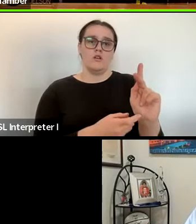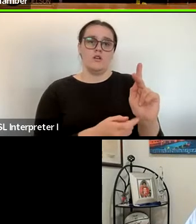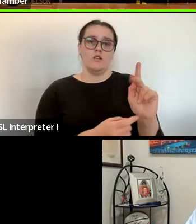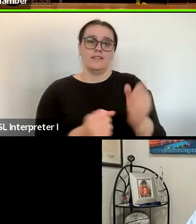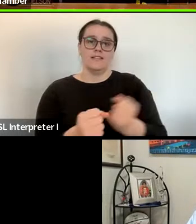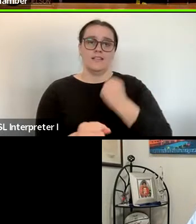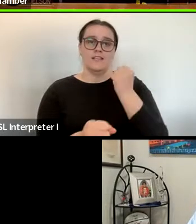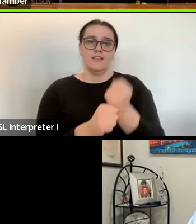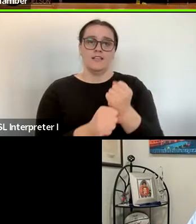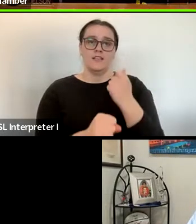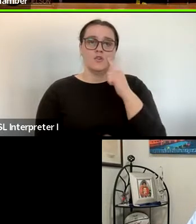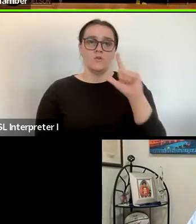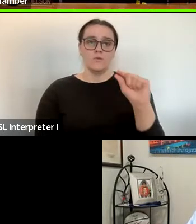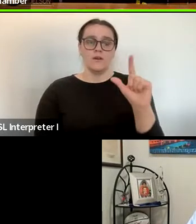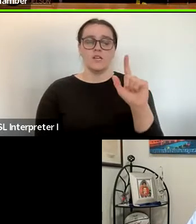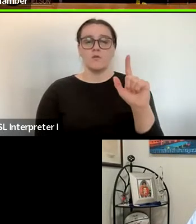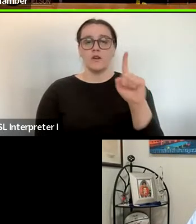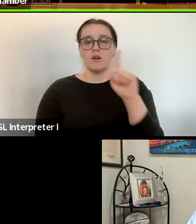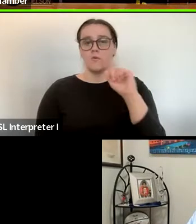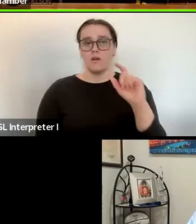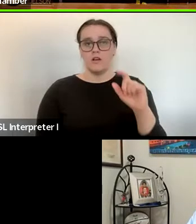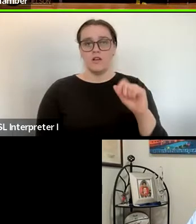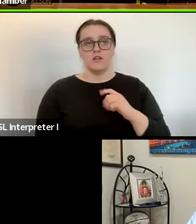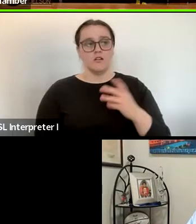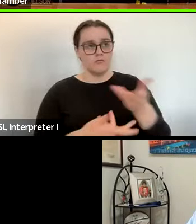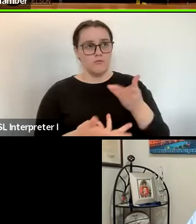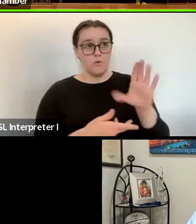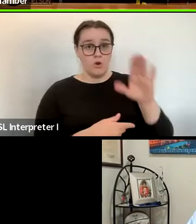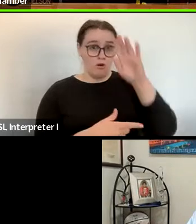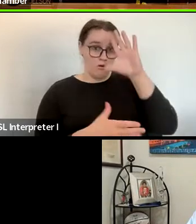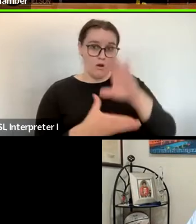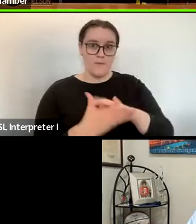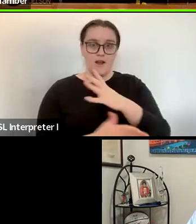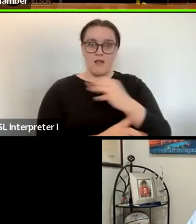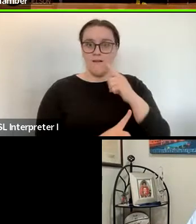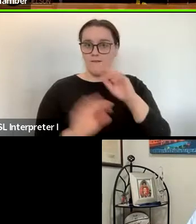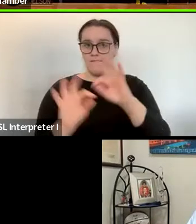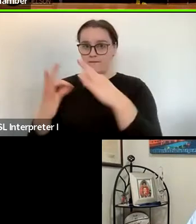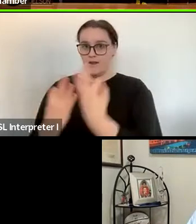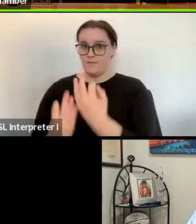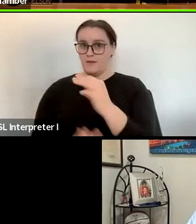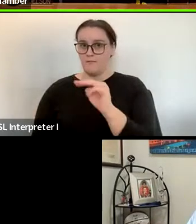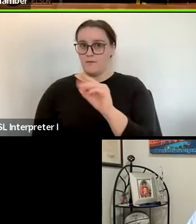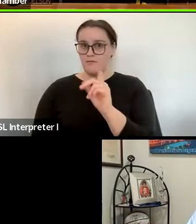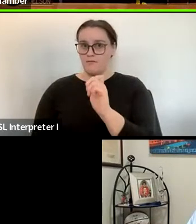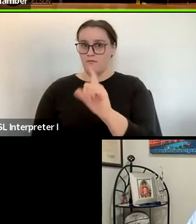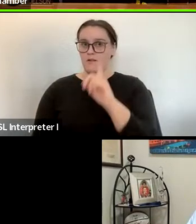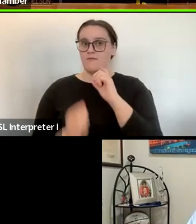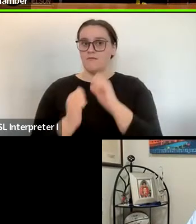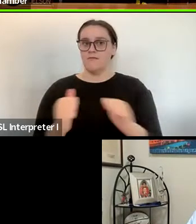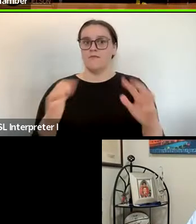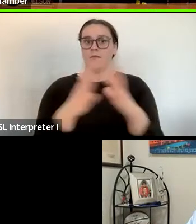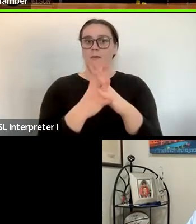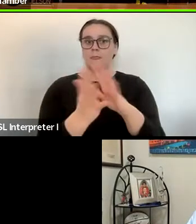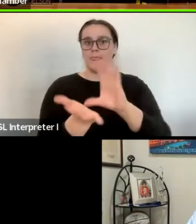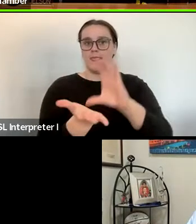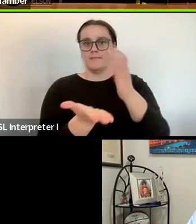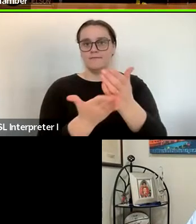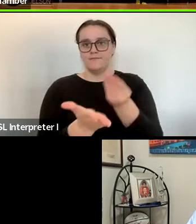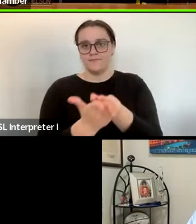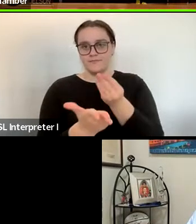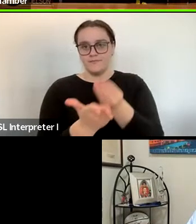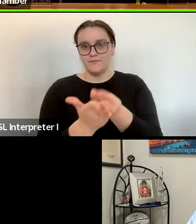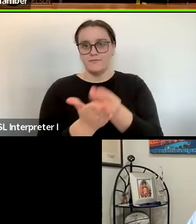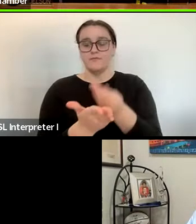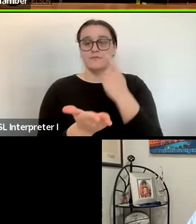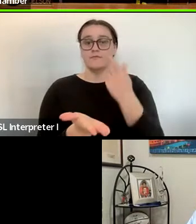establish a Devon McNeil Memorial Fund at the Greater Washington Community Foundation. The fund aims to give at-risk youths in Ward